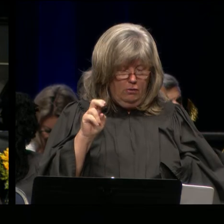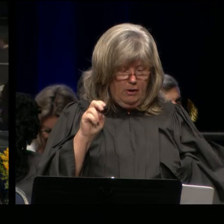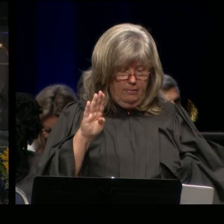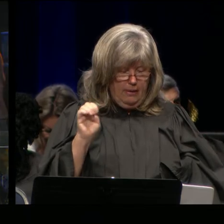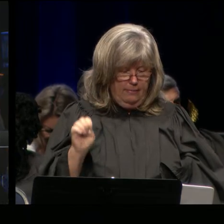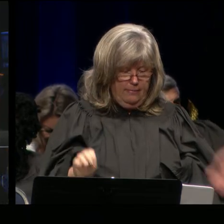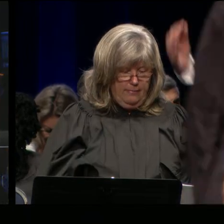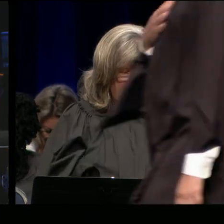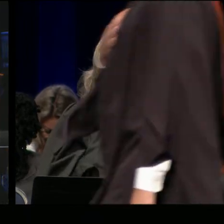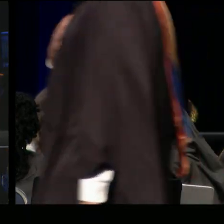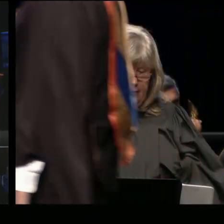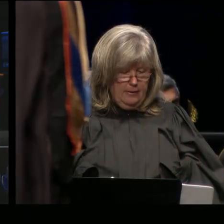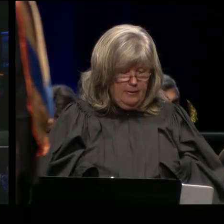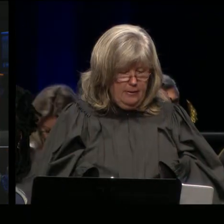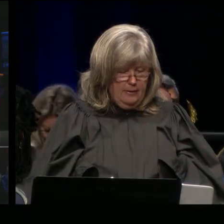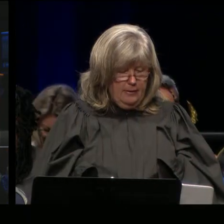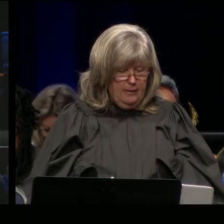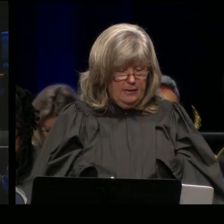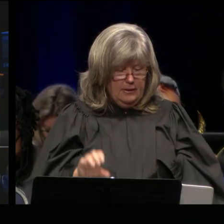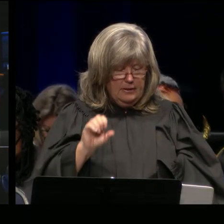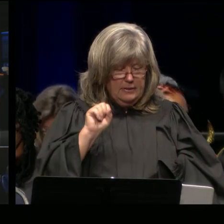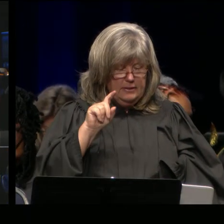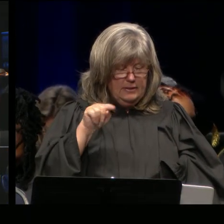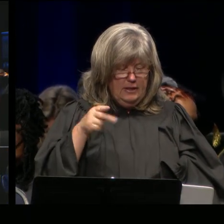Stephen Watson.